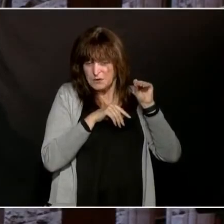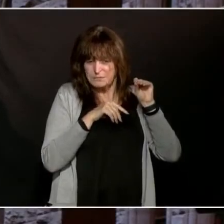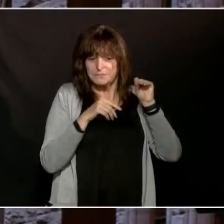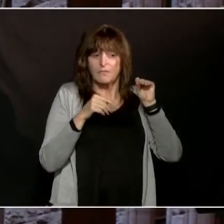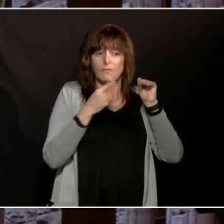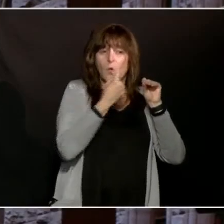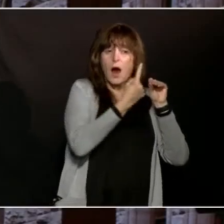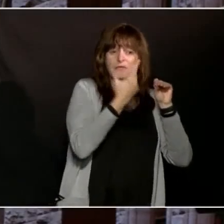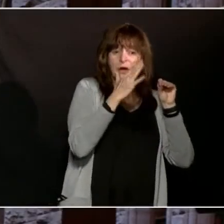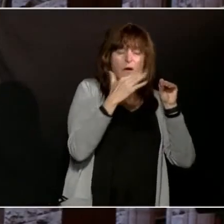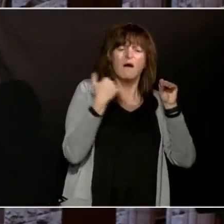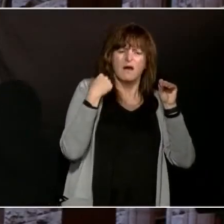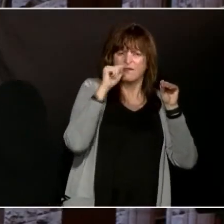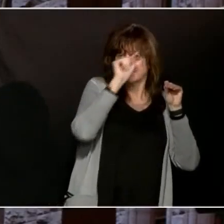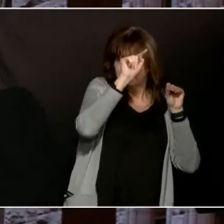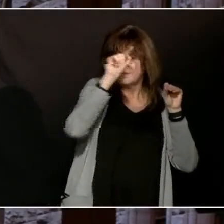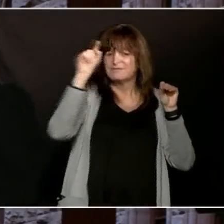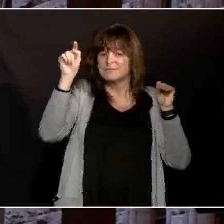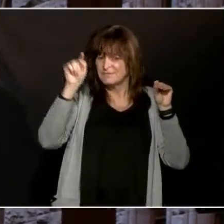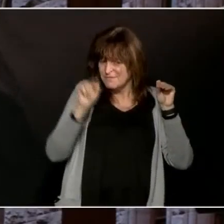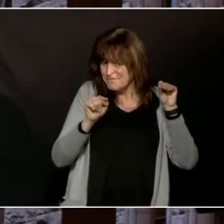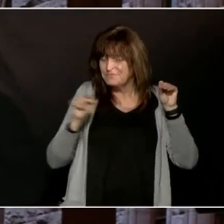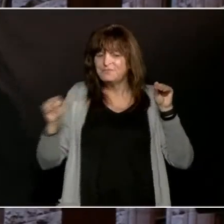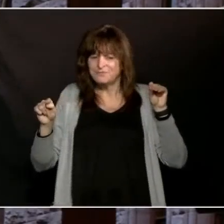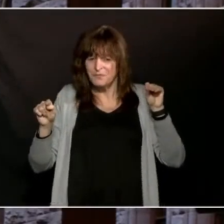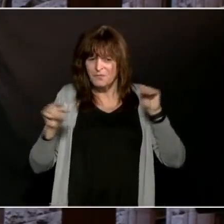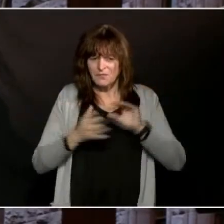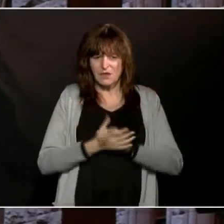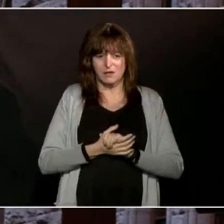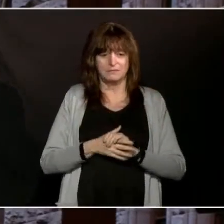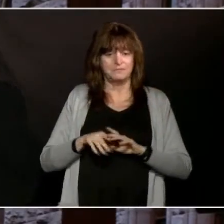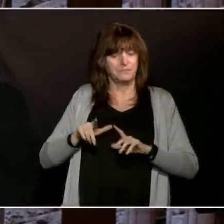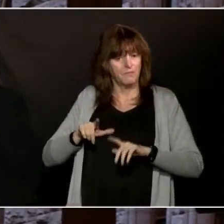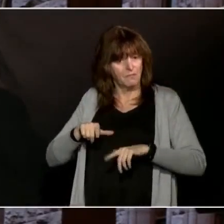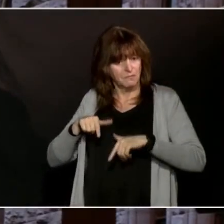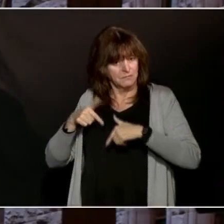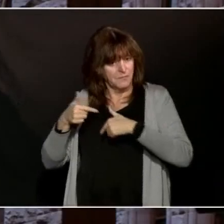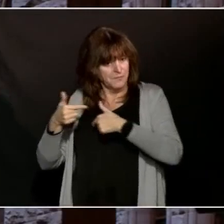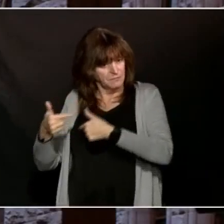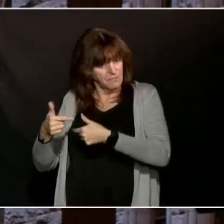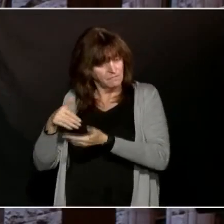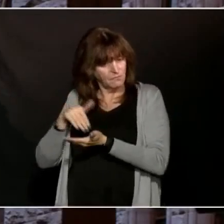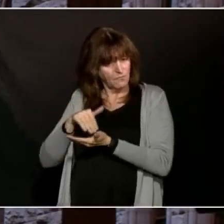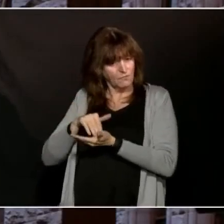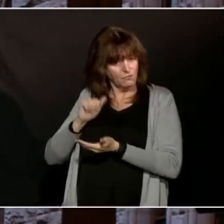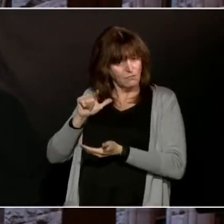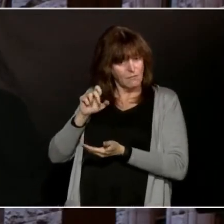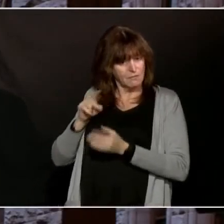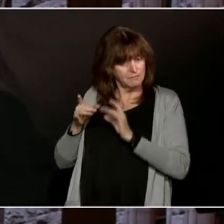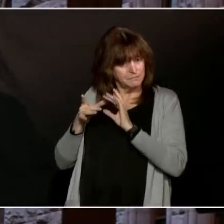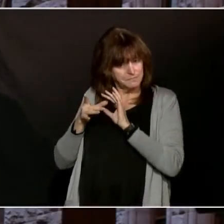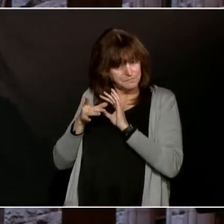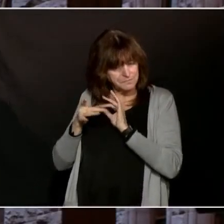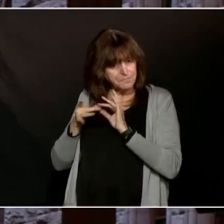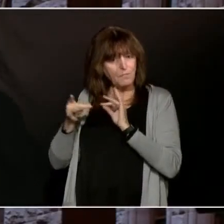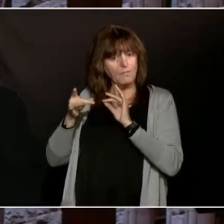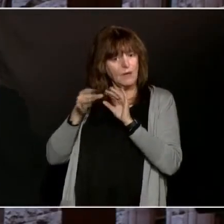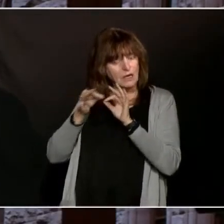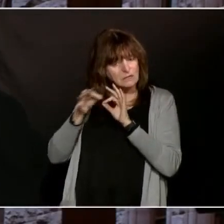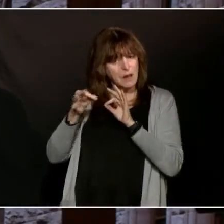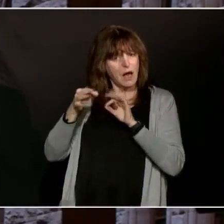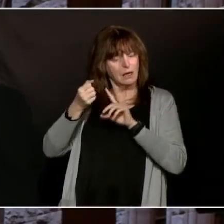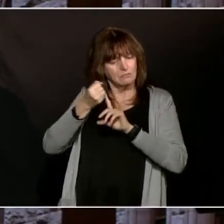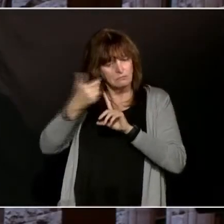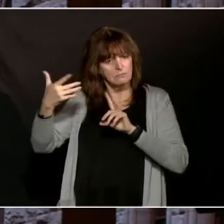there. So I'm going to ask Dr. Allen now to talk about the variants and whether she wants to comment on that, as well as the so-called point